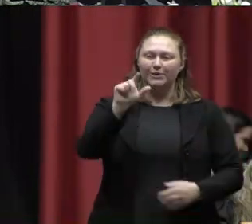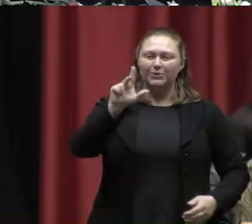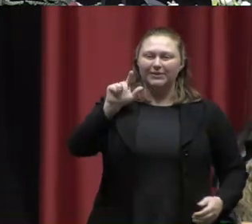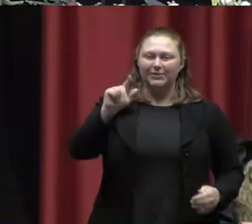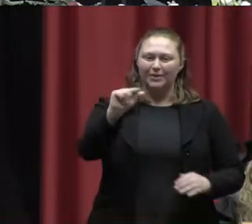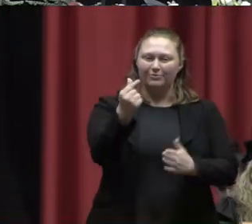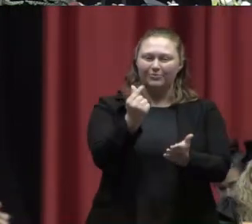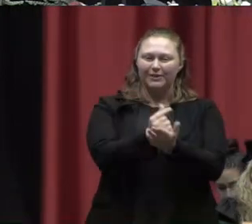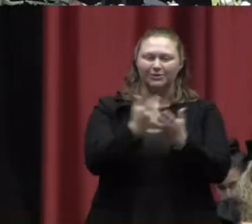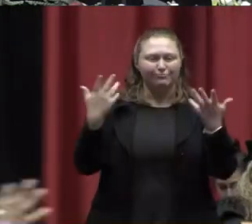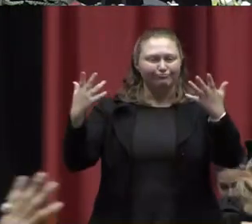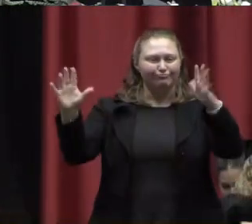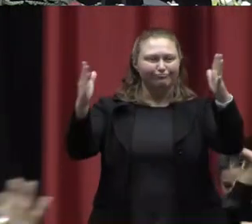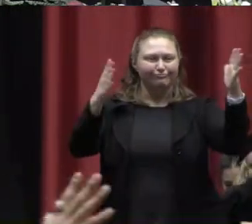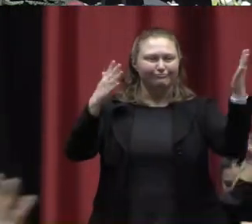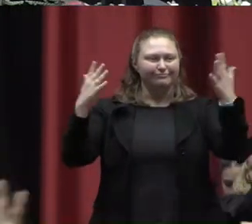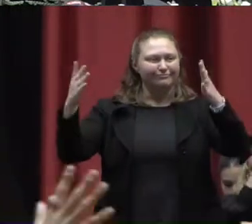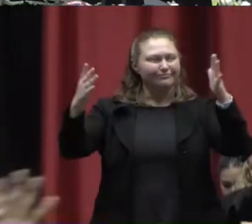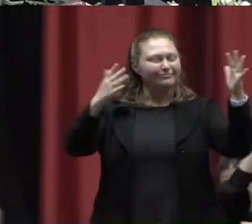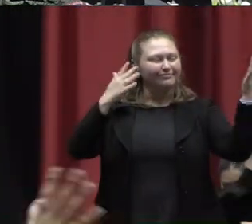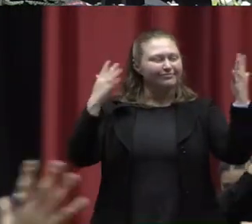2023?